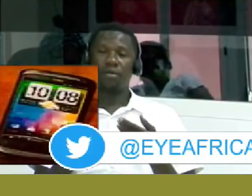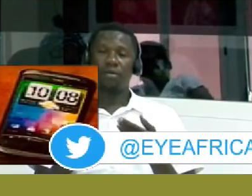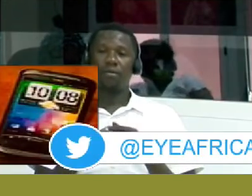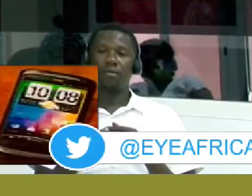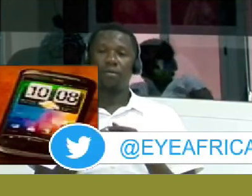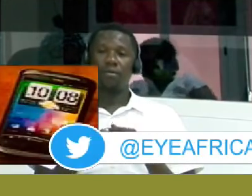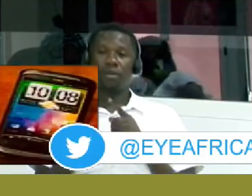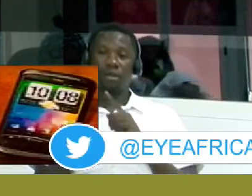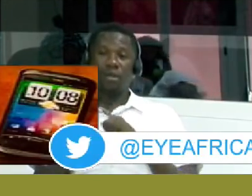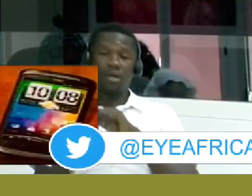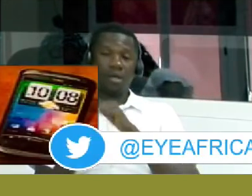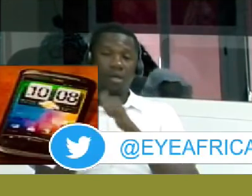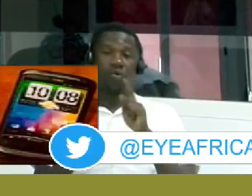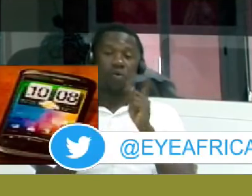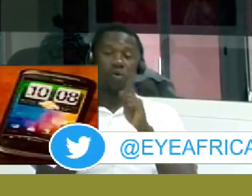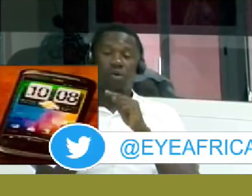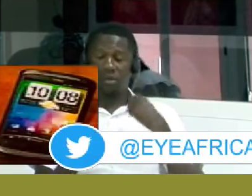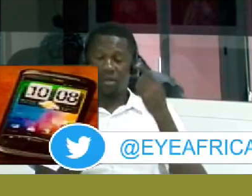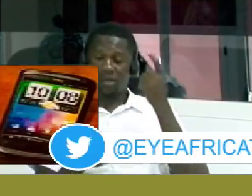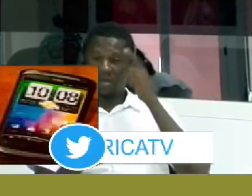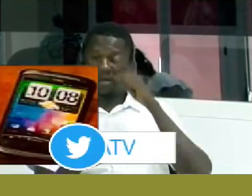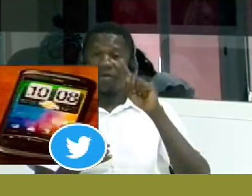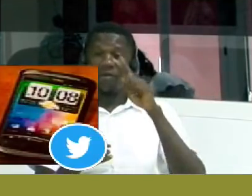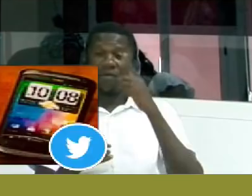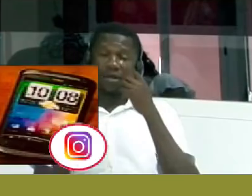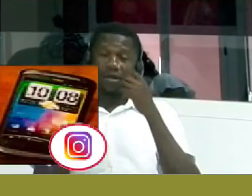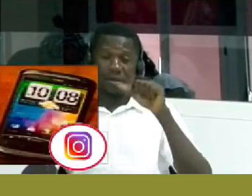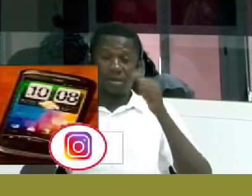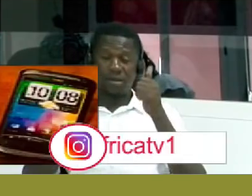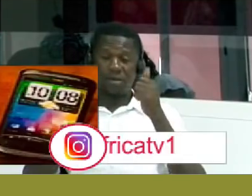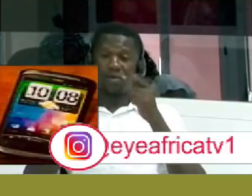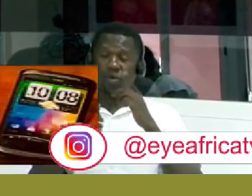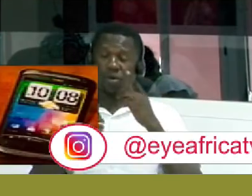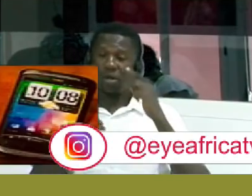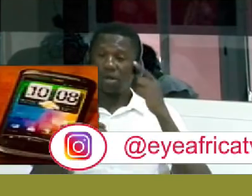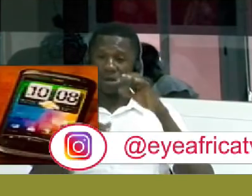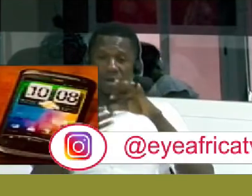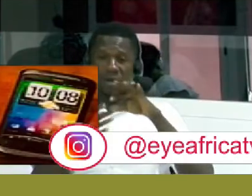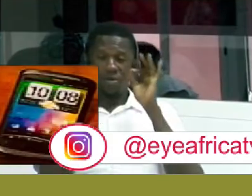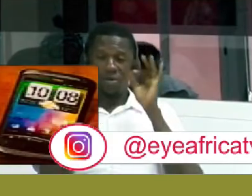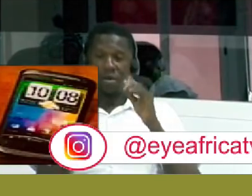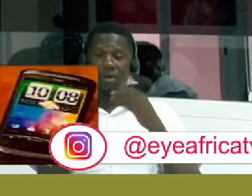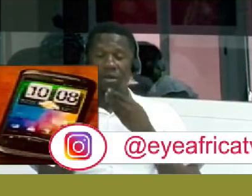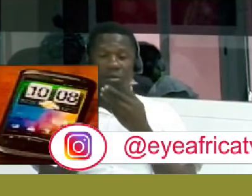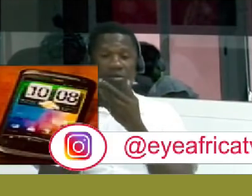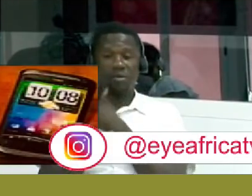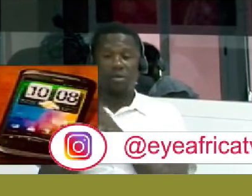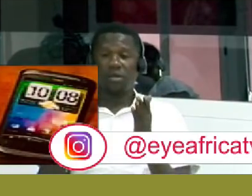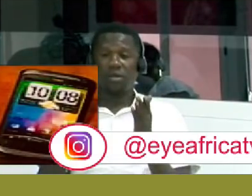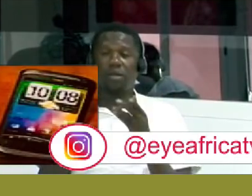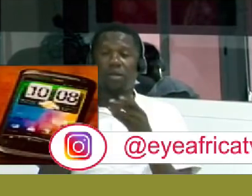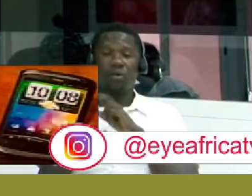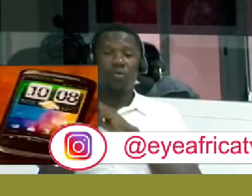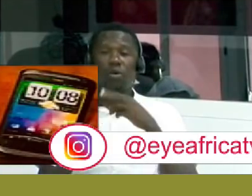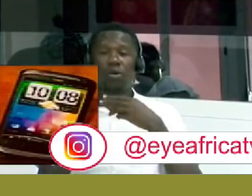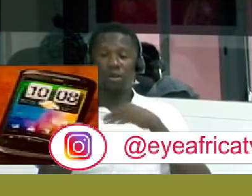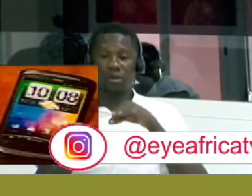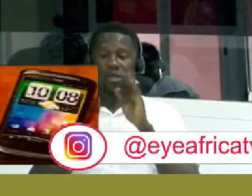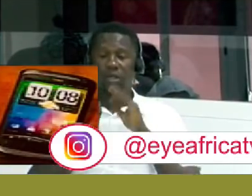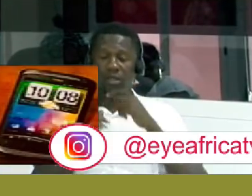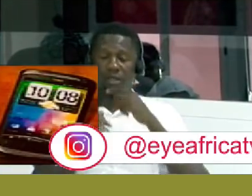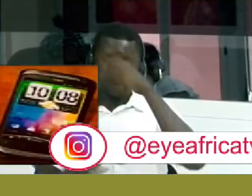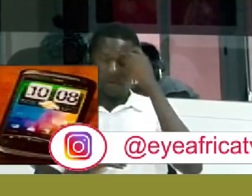And what I thought at the very beginning when I was appointed came to pass when I said I didn't want to take the job because of